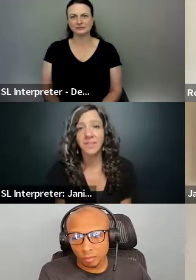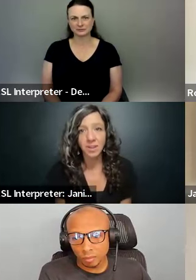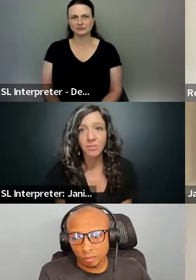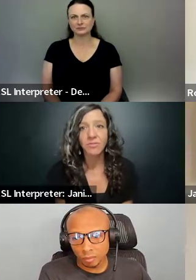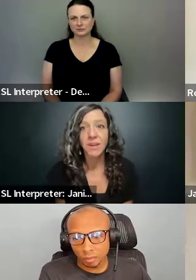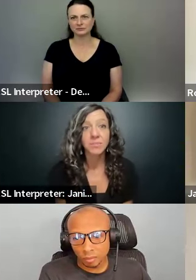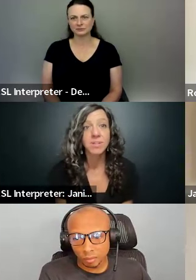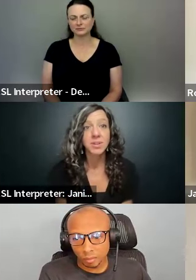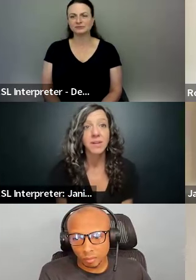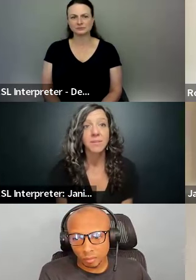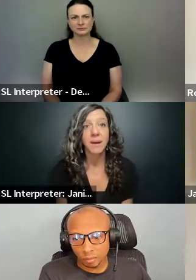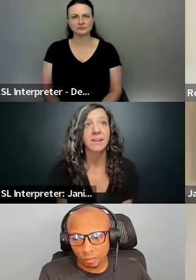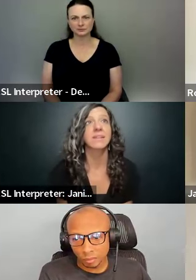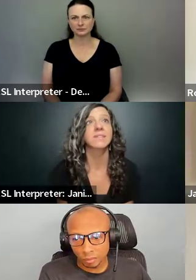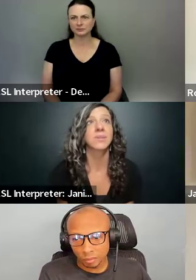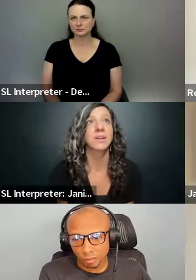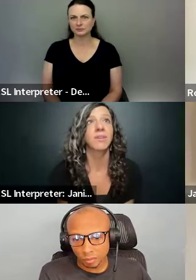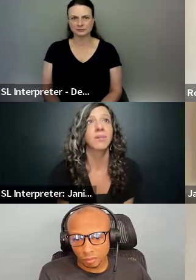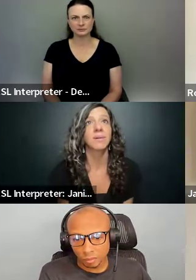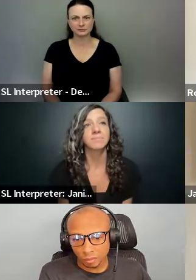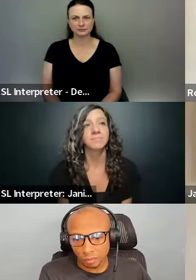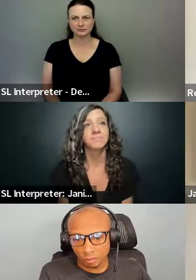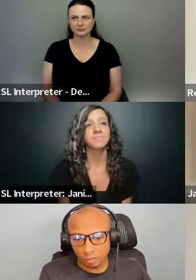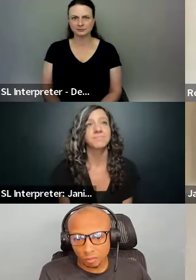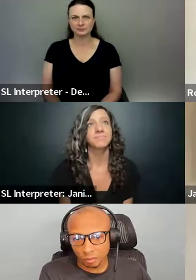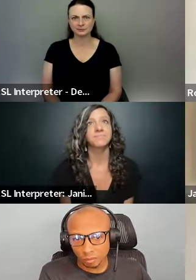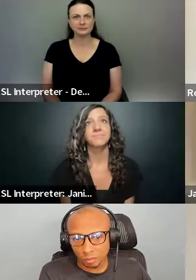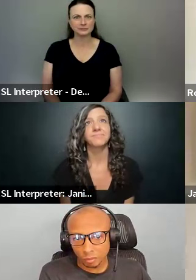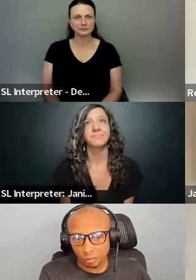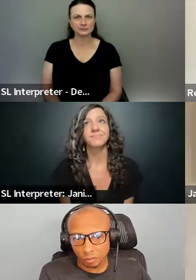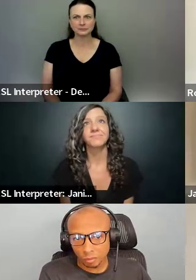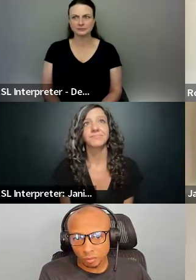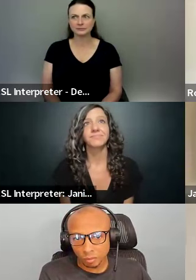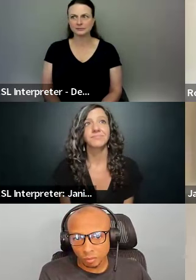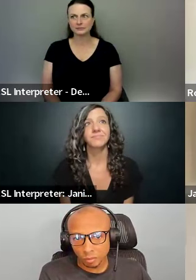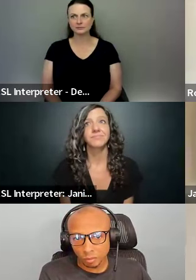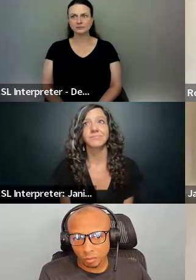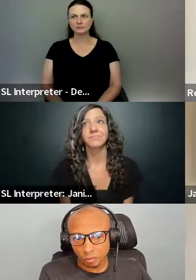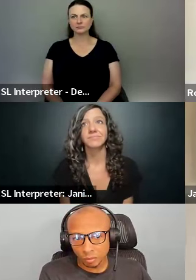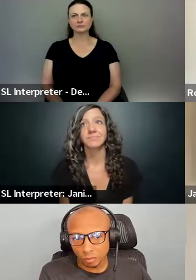Okay, great. Thank you. Thank you. Please share that feedback so I can follow up.